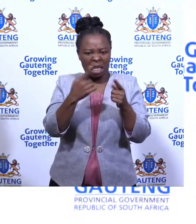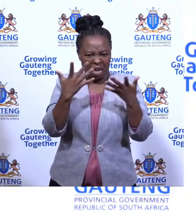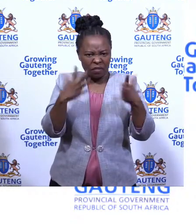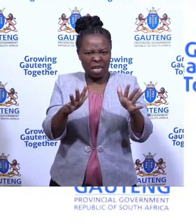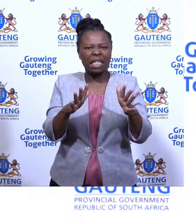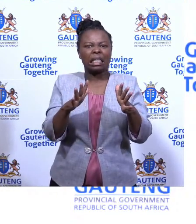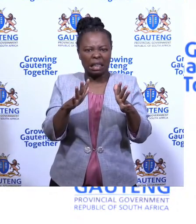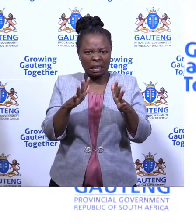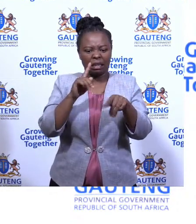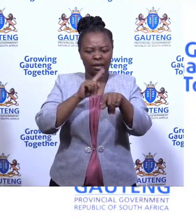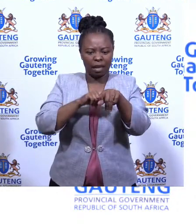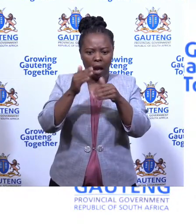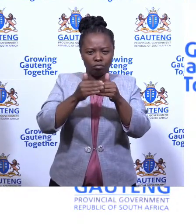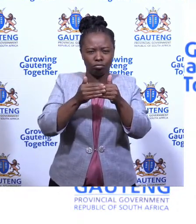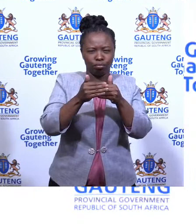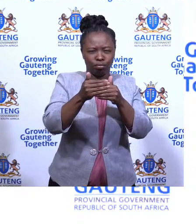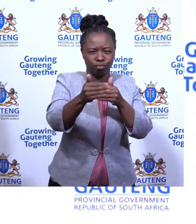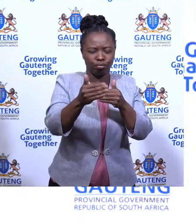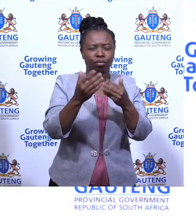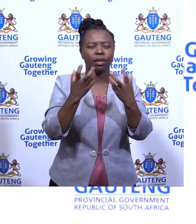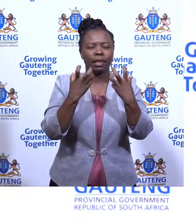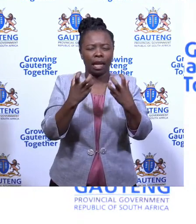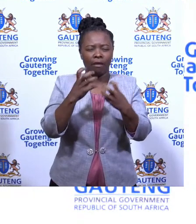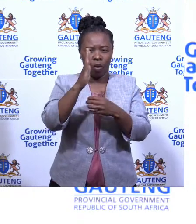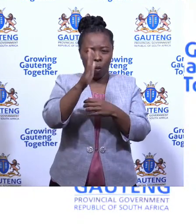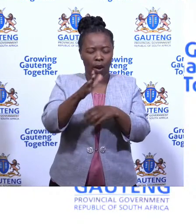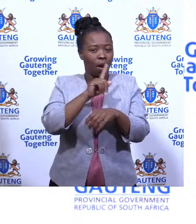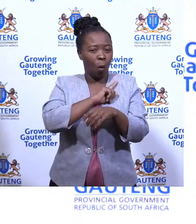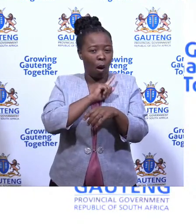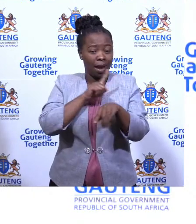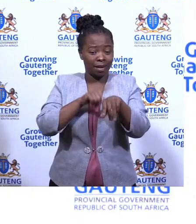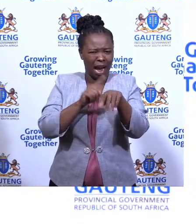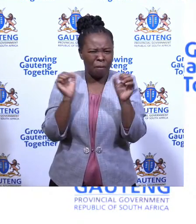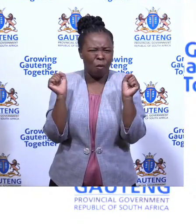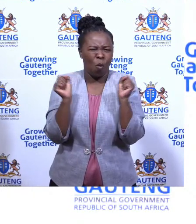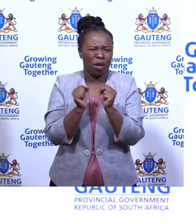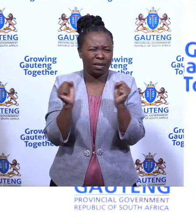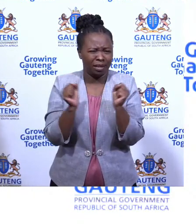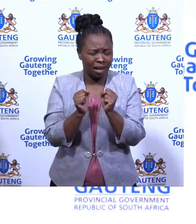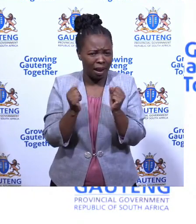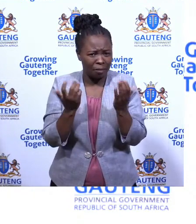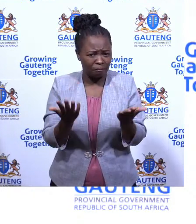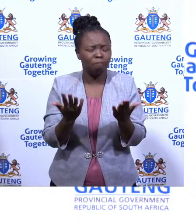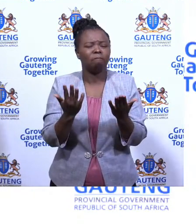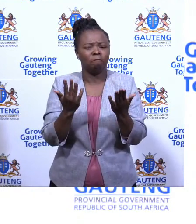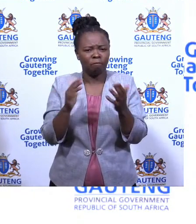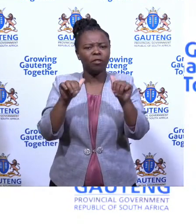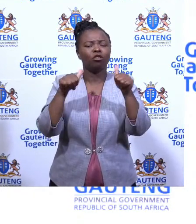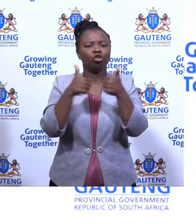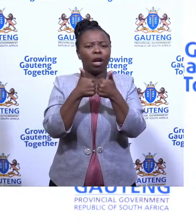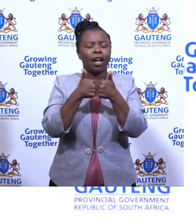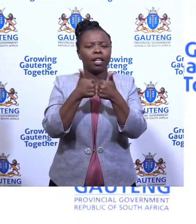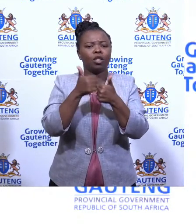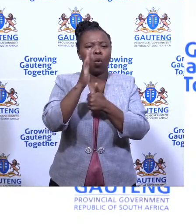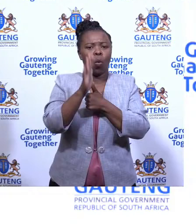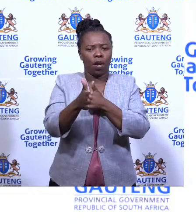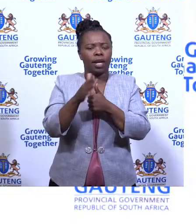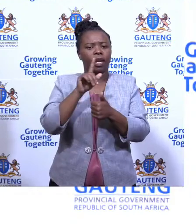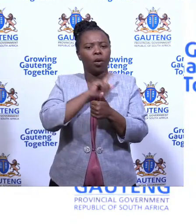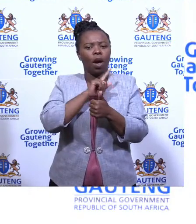tough ahead. We are going to go through winter. It's going to be very very challenging if you